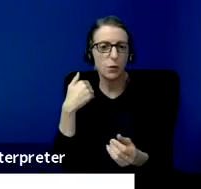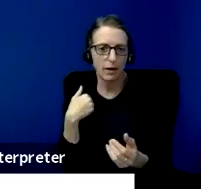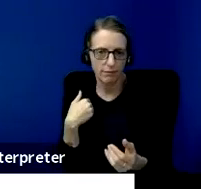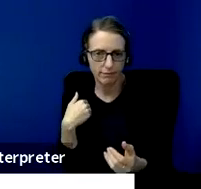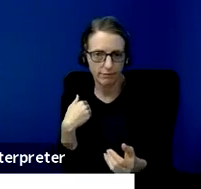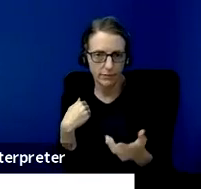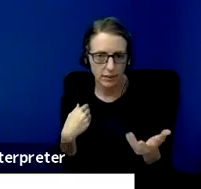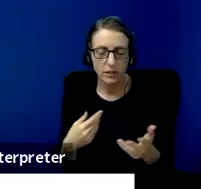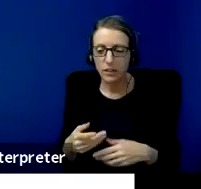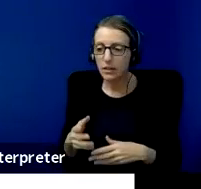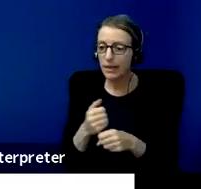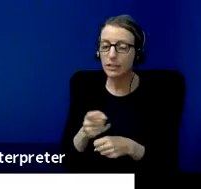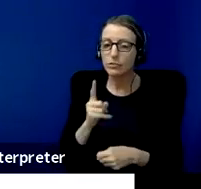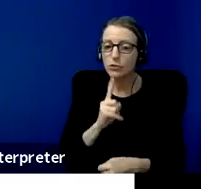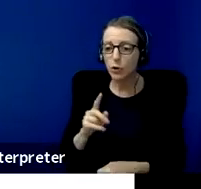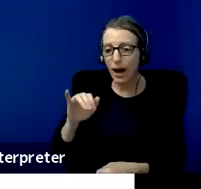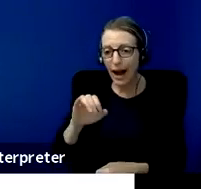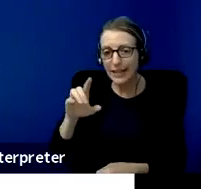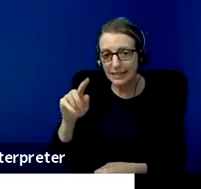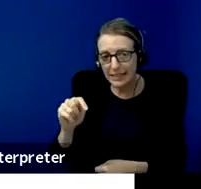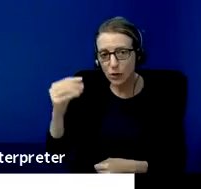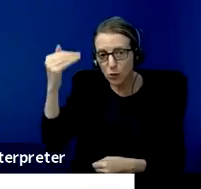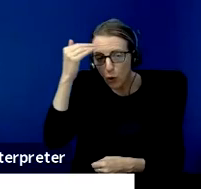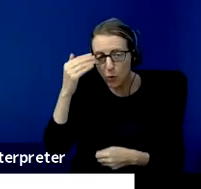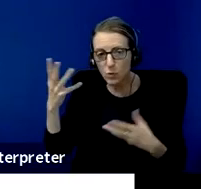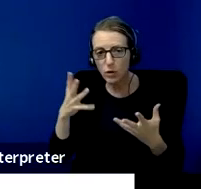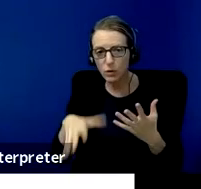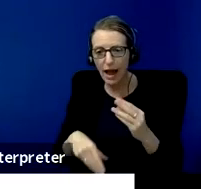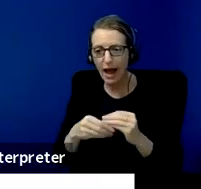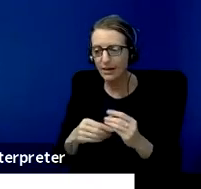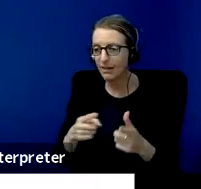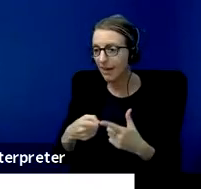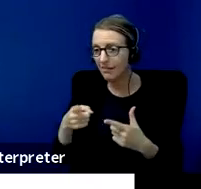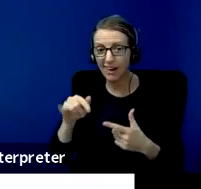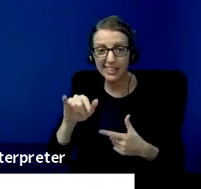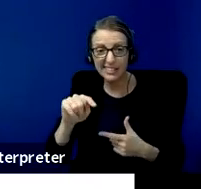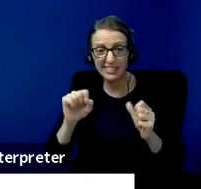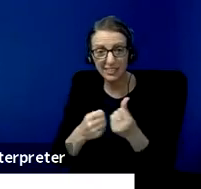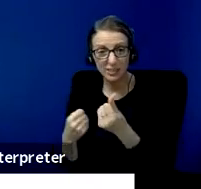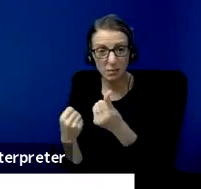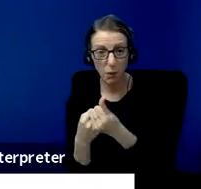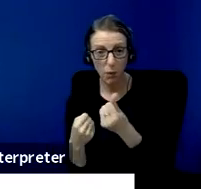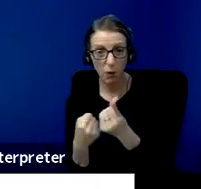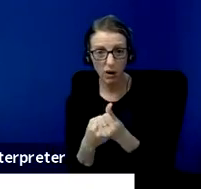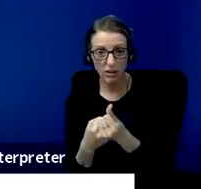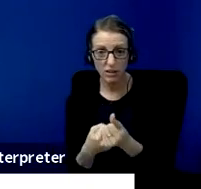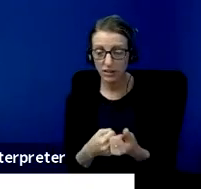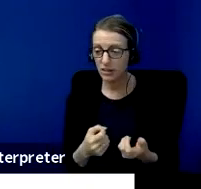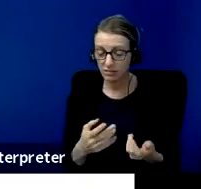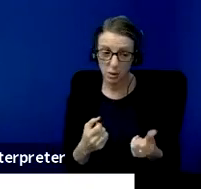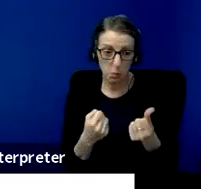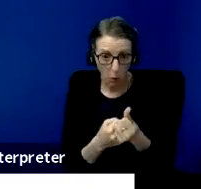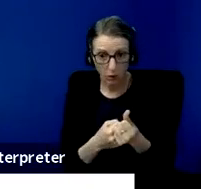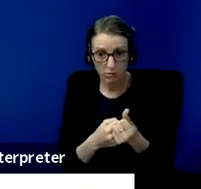what you're going to be adding or what you're requesting to add, because that way they can support you. Having support with the IT is